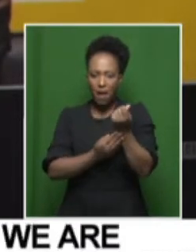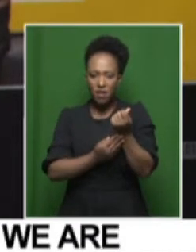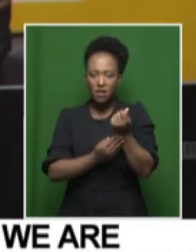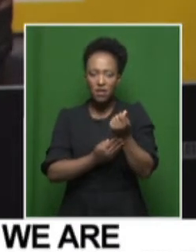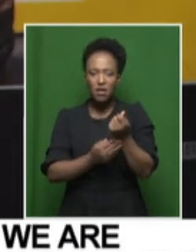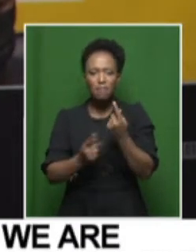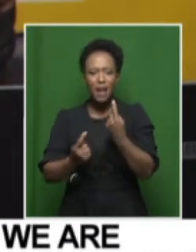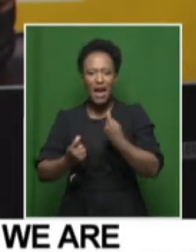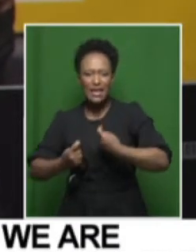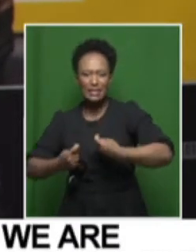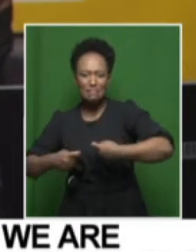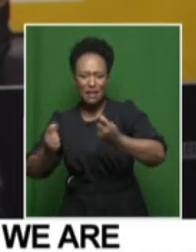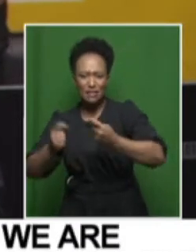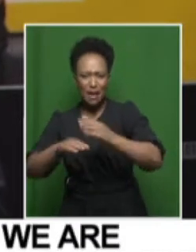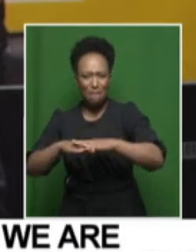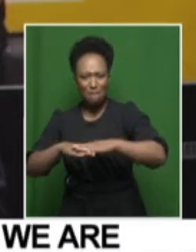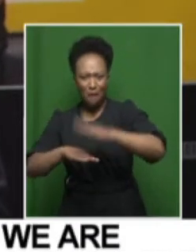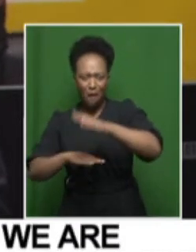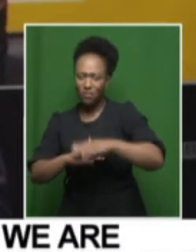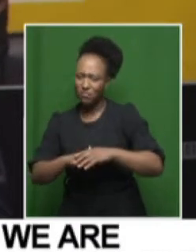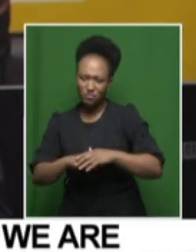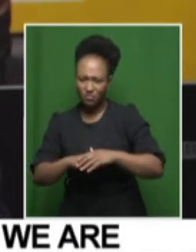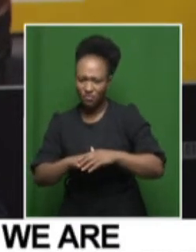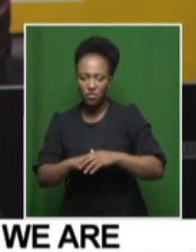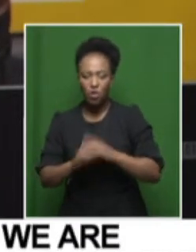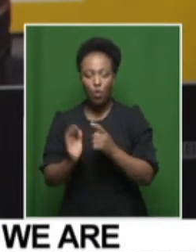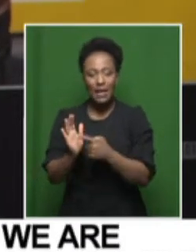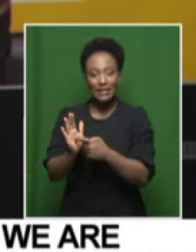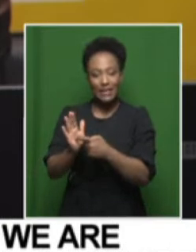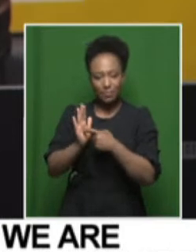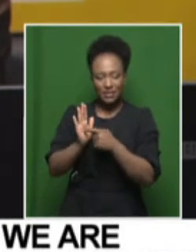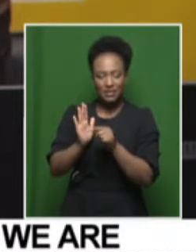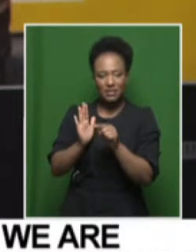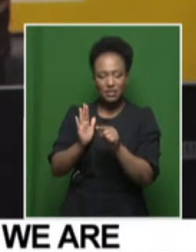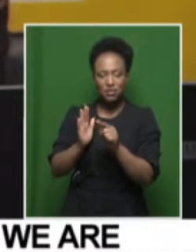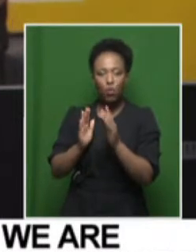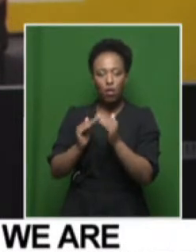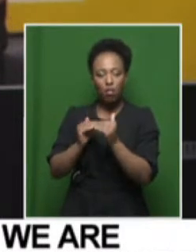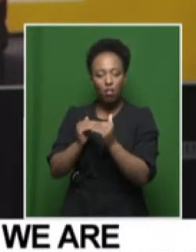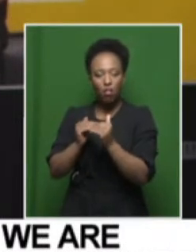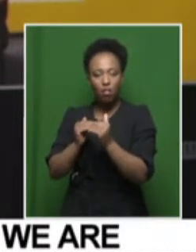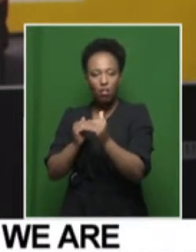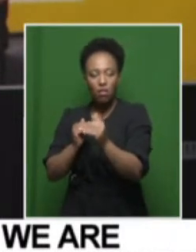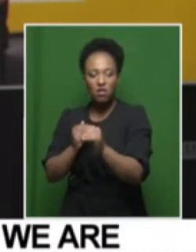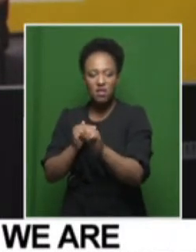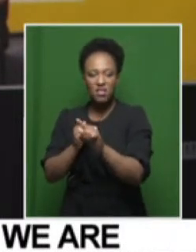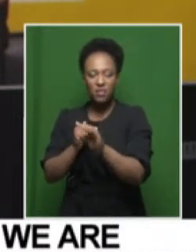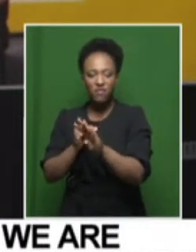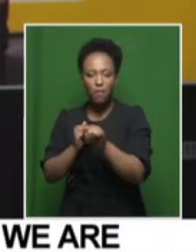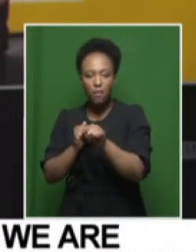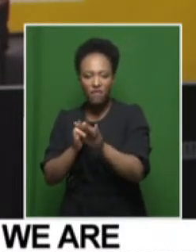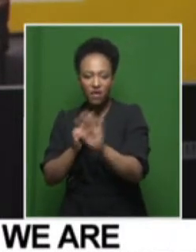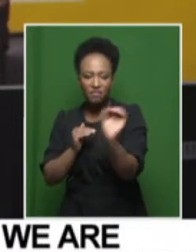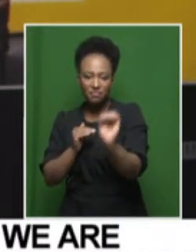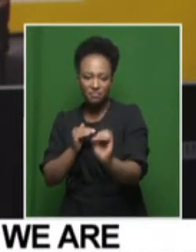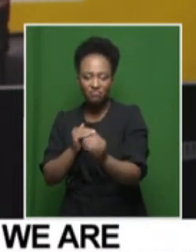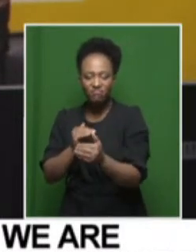by 2023-24. The debt ratio will stabilize at about 75% of GDP